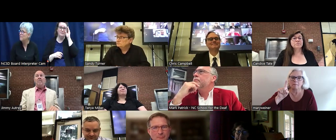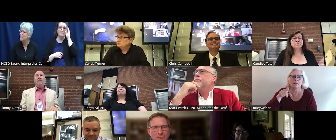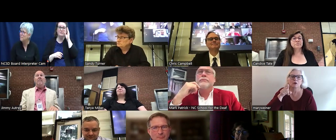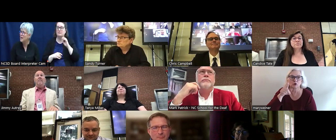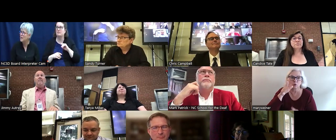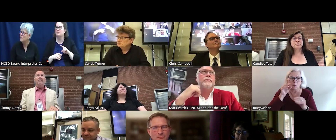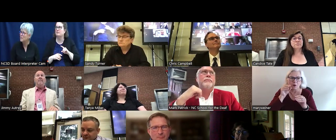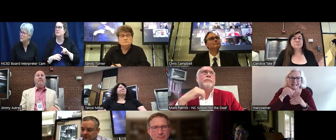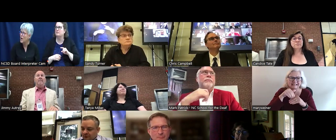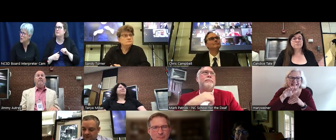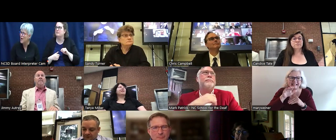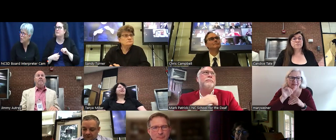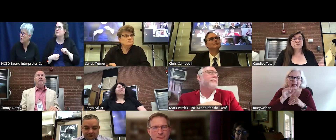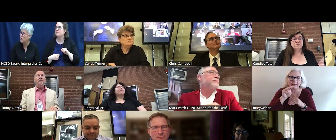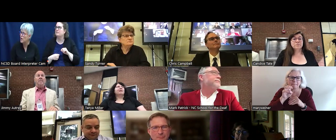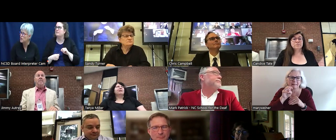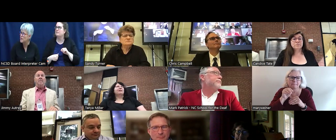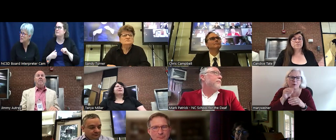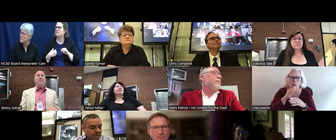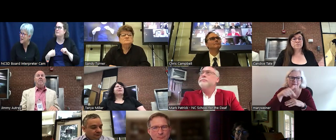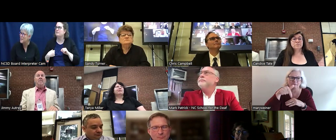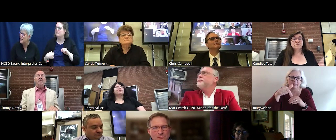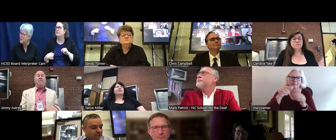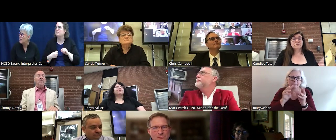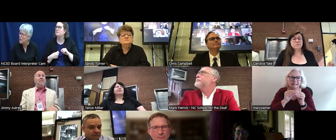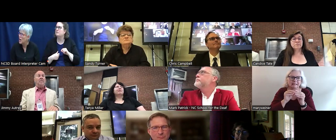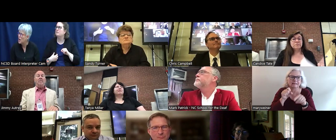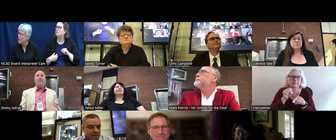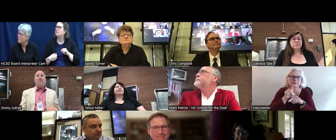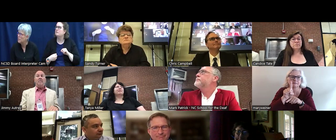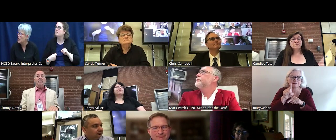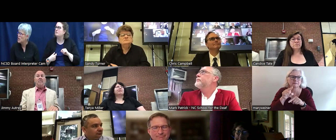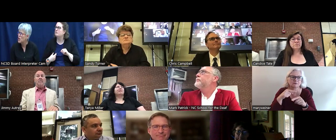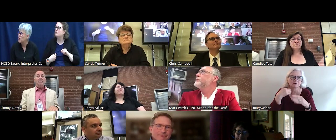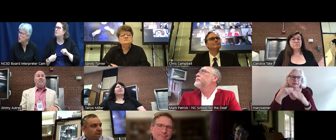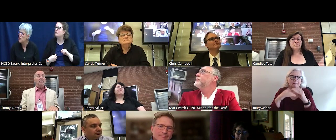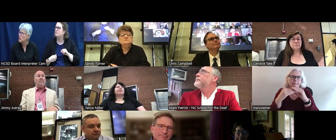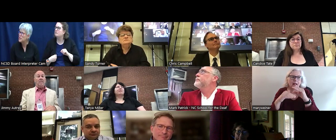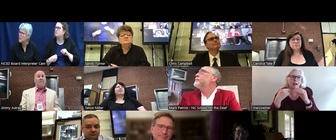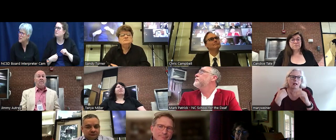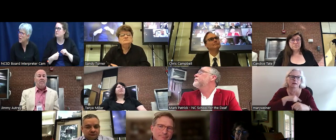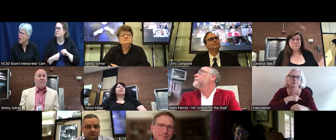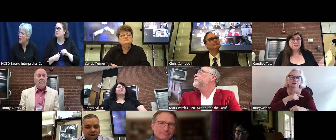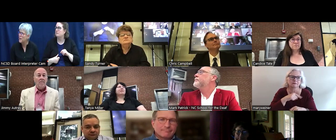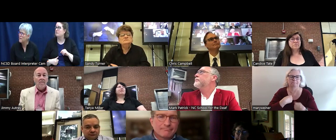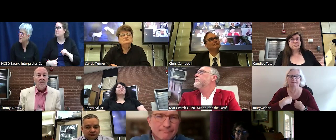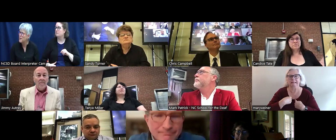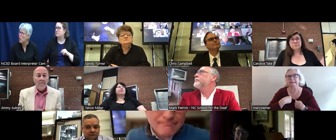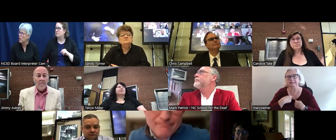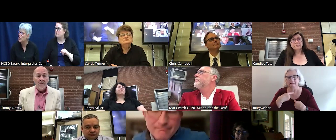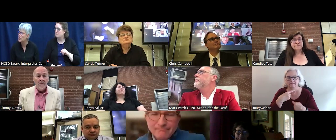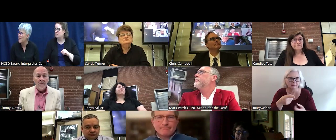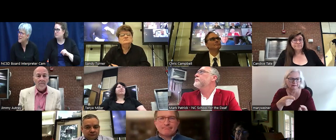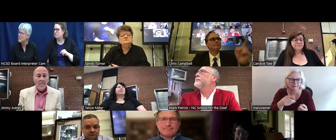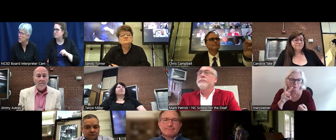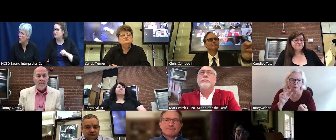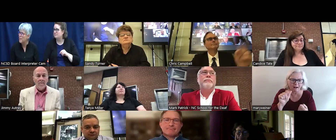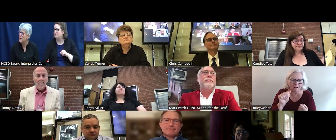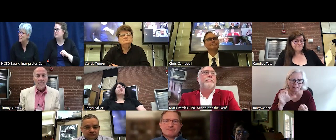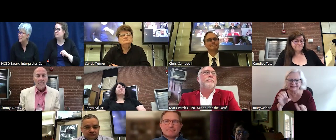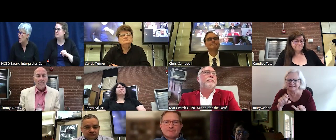And I do have one other question. This is Tammy. So could you send a copy of the memo, or could somebody